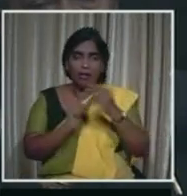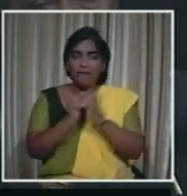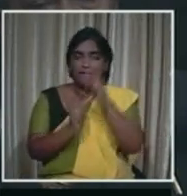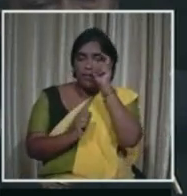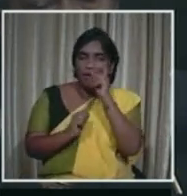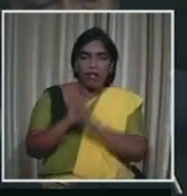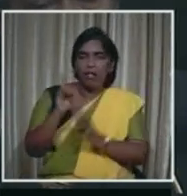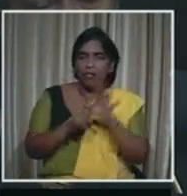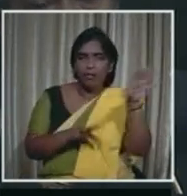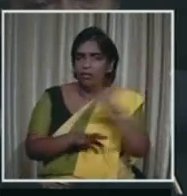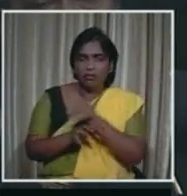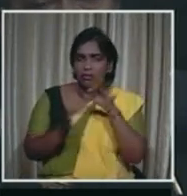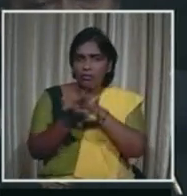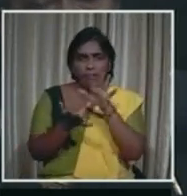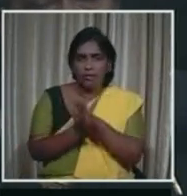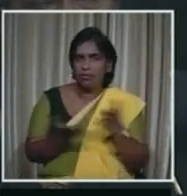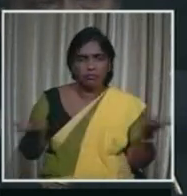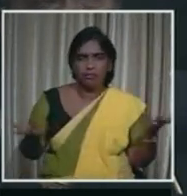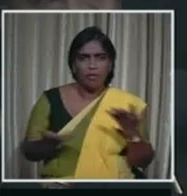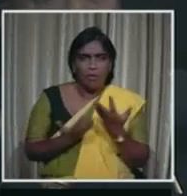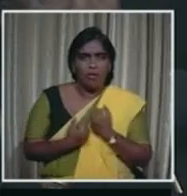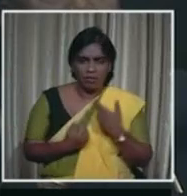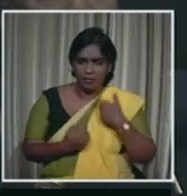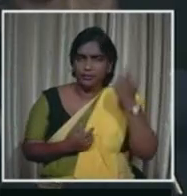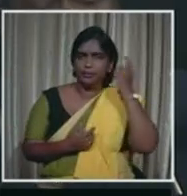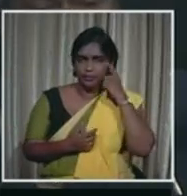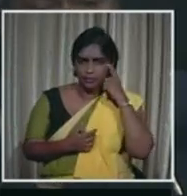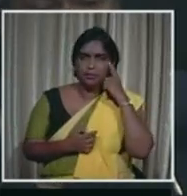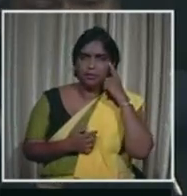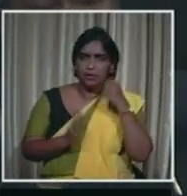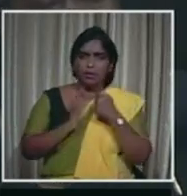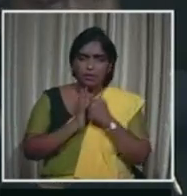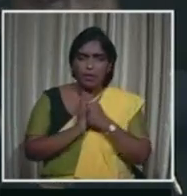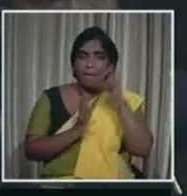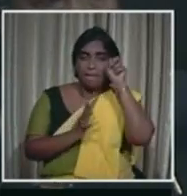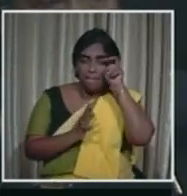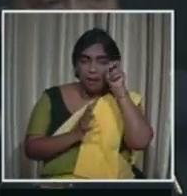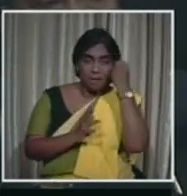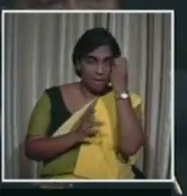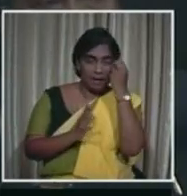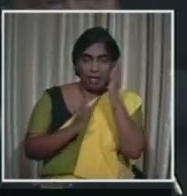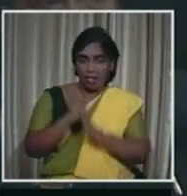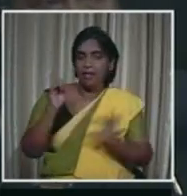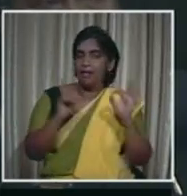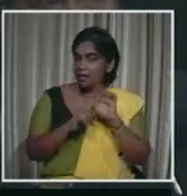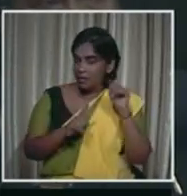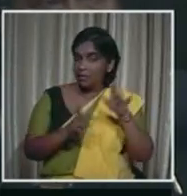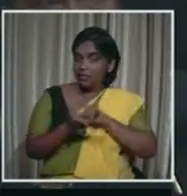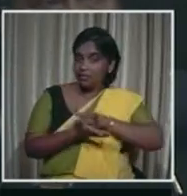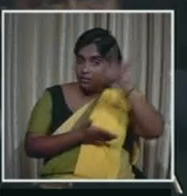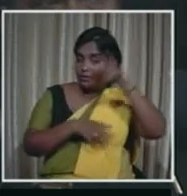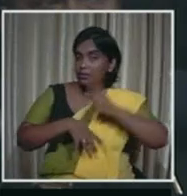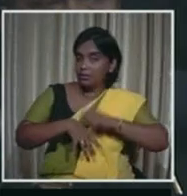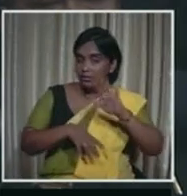in Sri Lanka? Because I recall when Honorable Mangala Samaravira used to go overseas, I used to act as